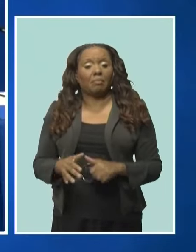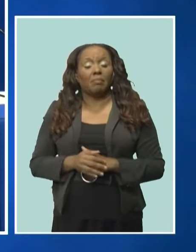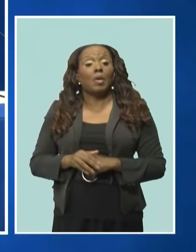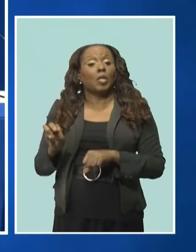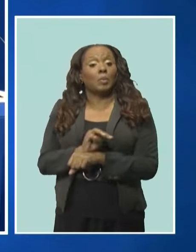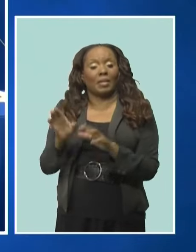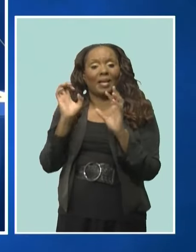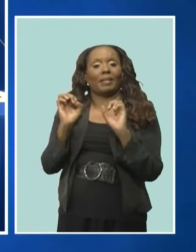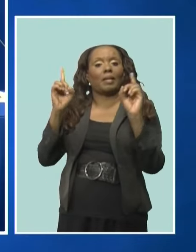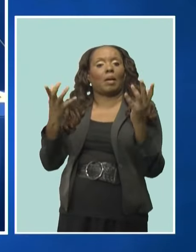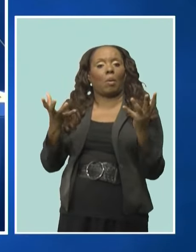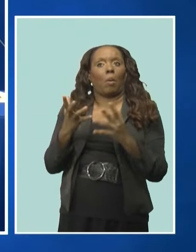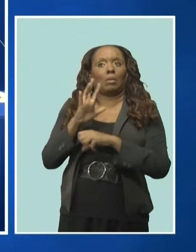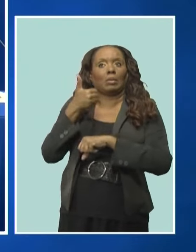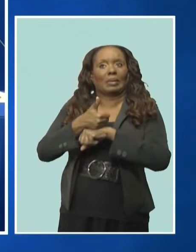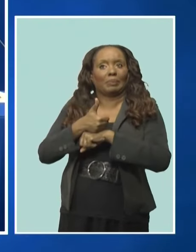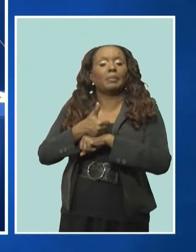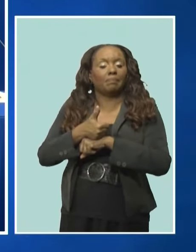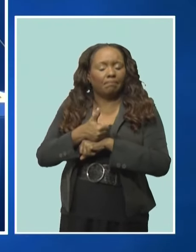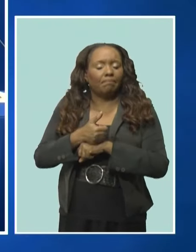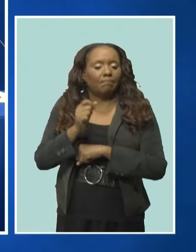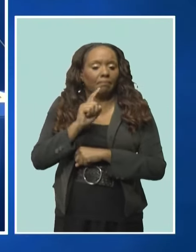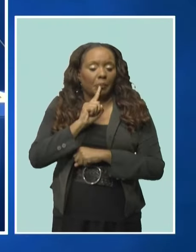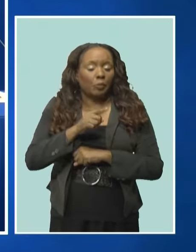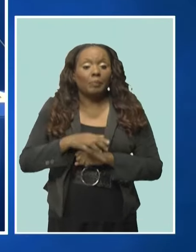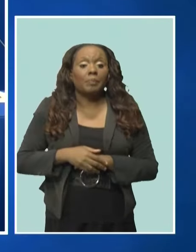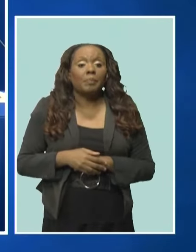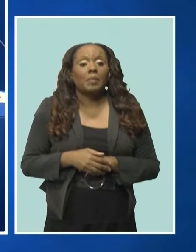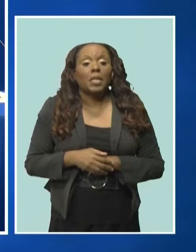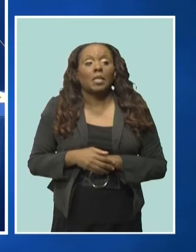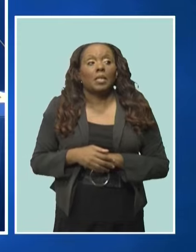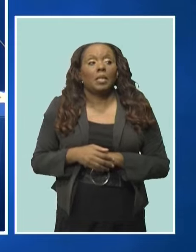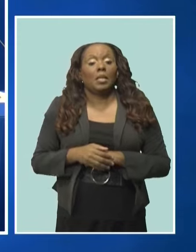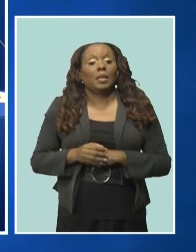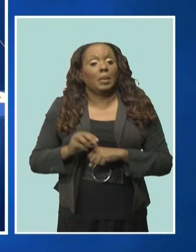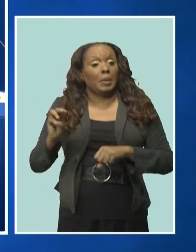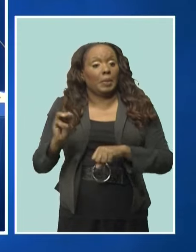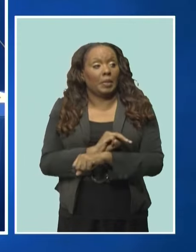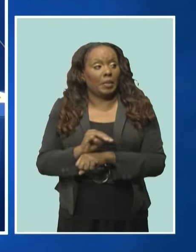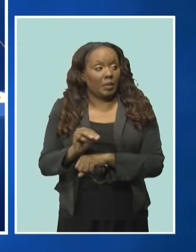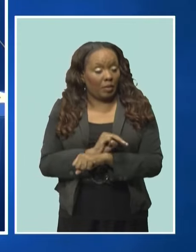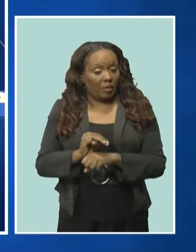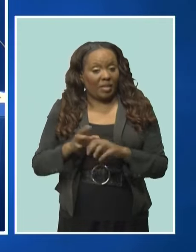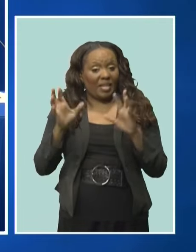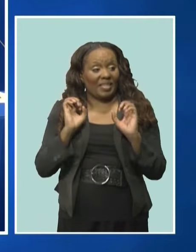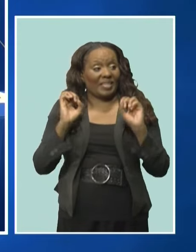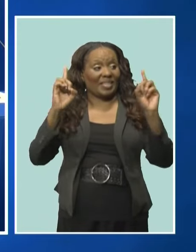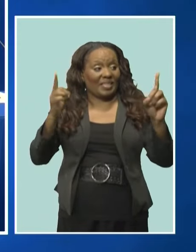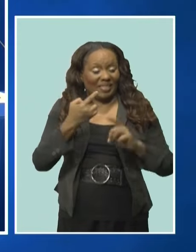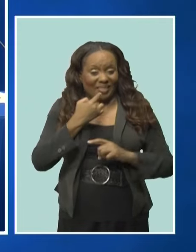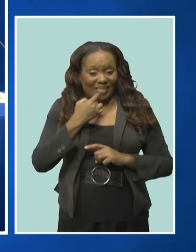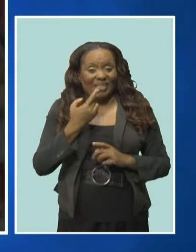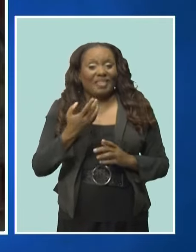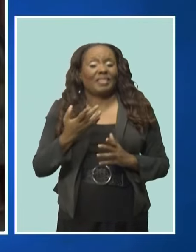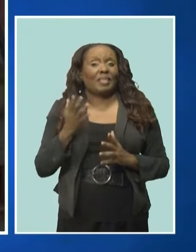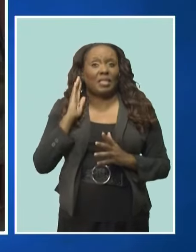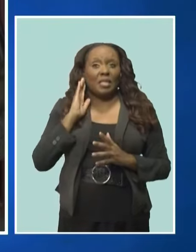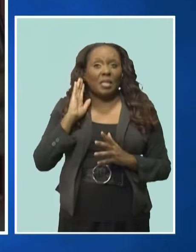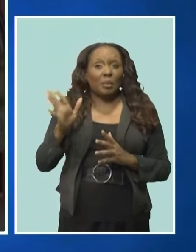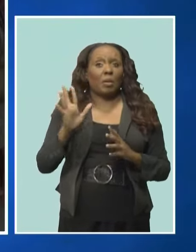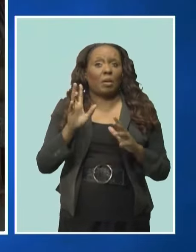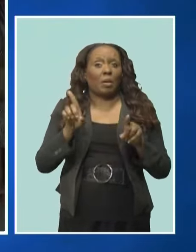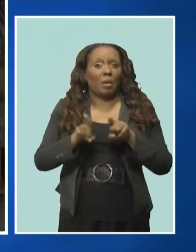of Education wants to implement. Ministry officials will also be reviewing how the basics are taught to students